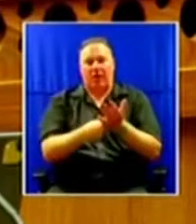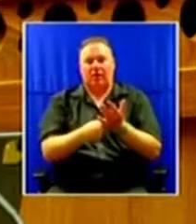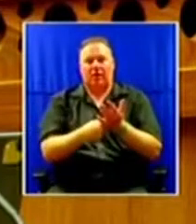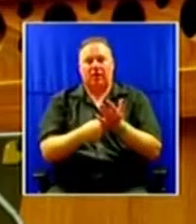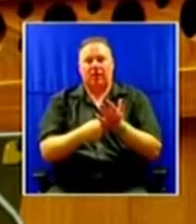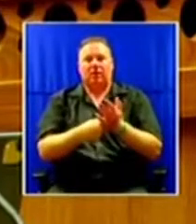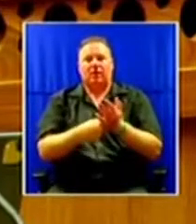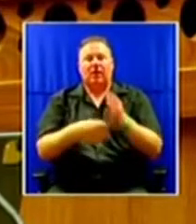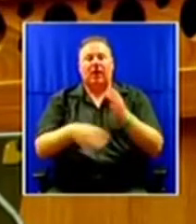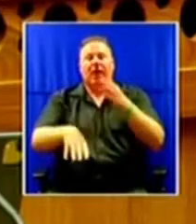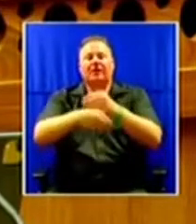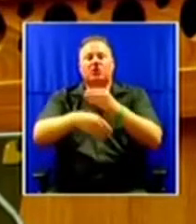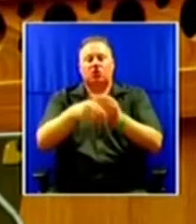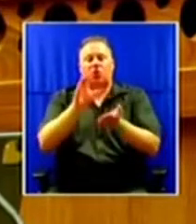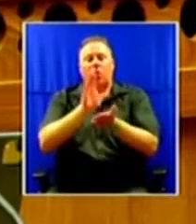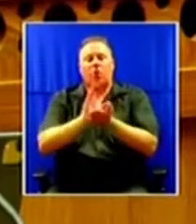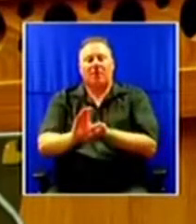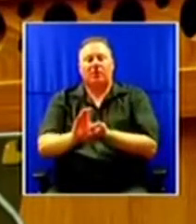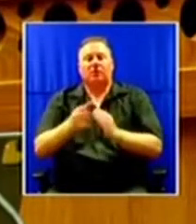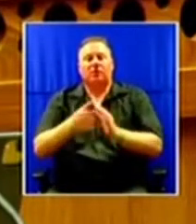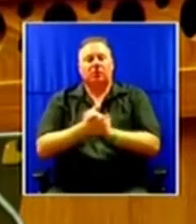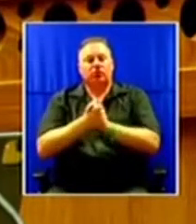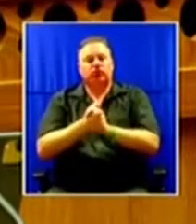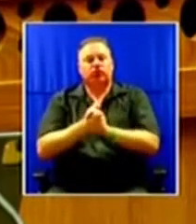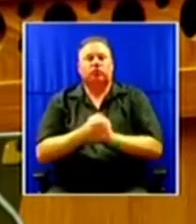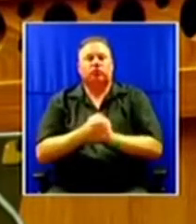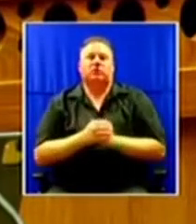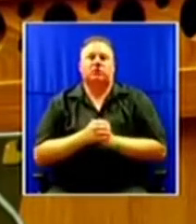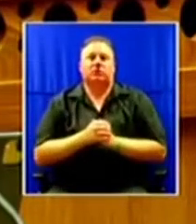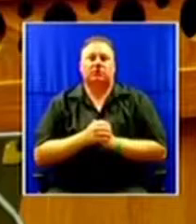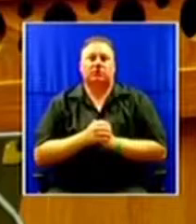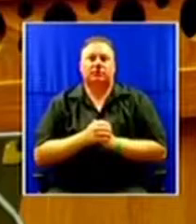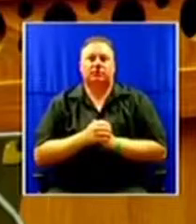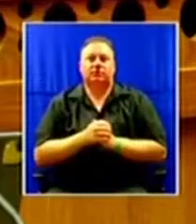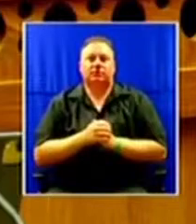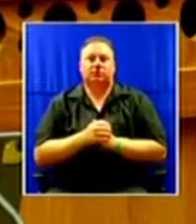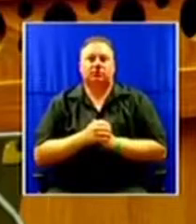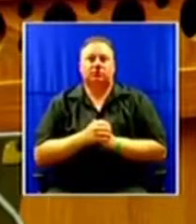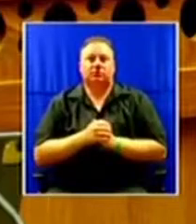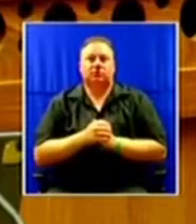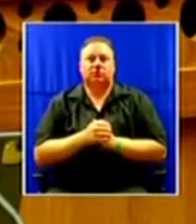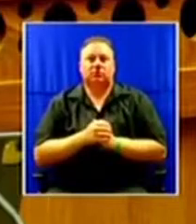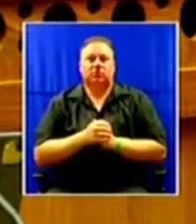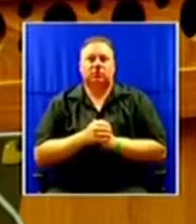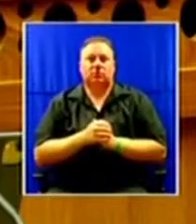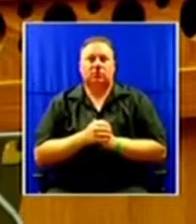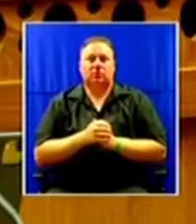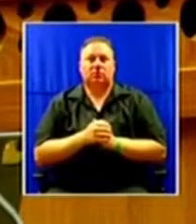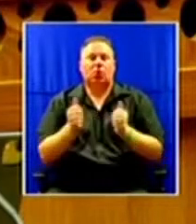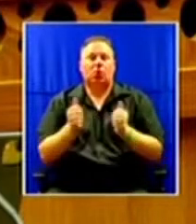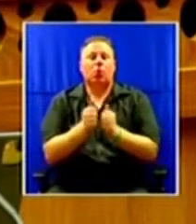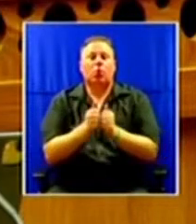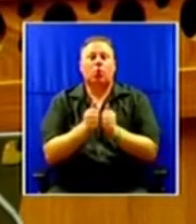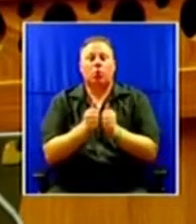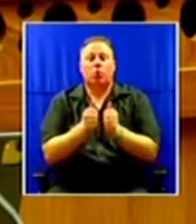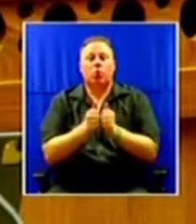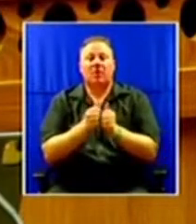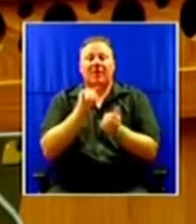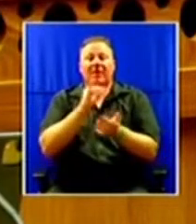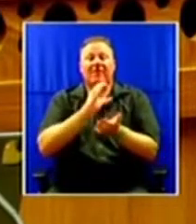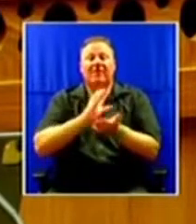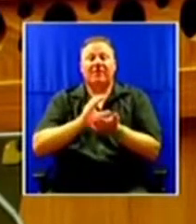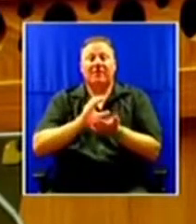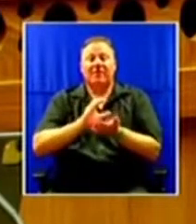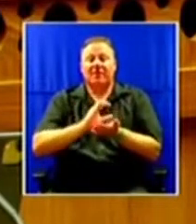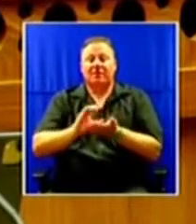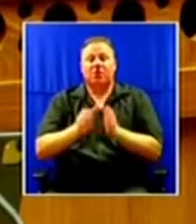a number of investors. Together with investment commitments confirmed from